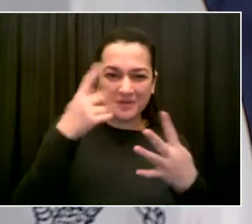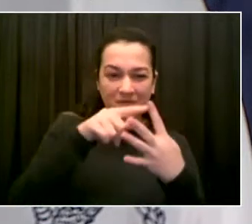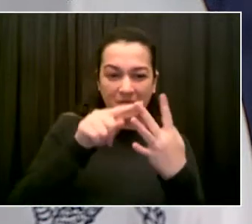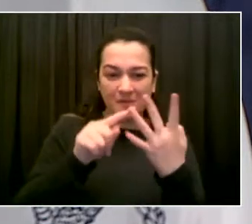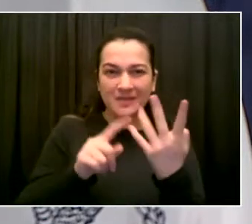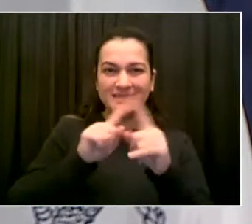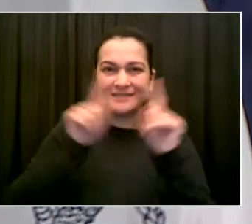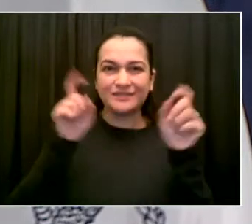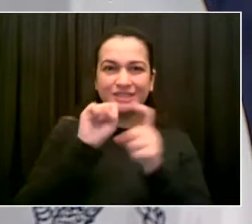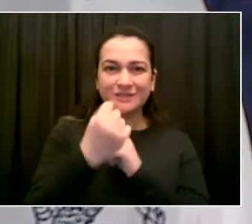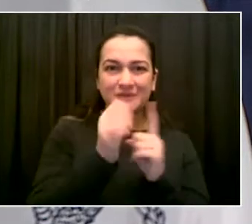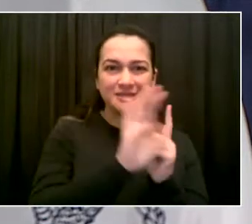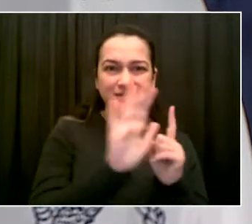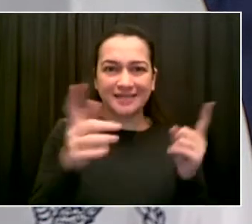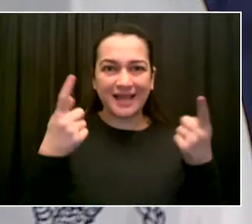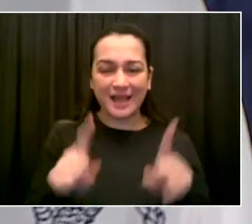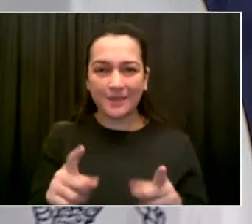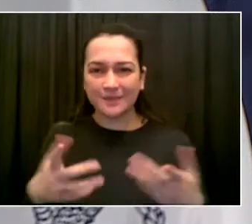your hand.